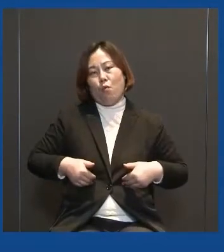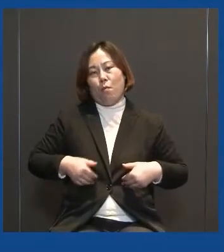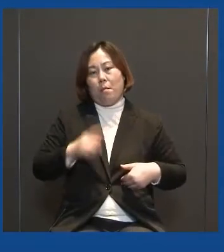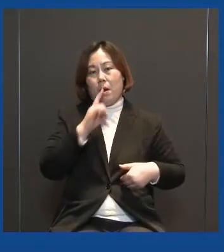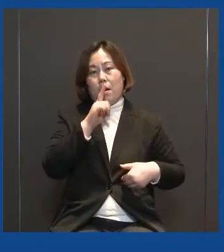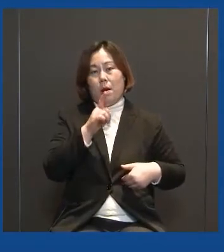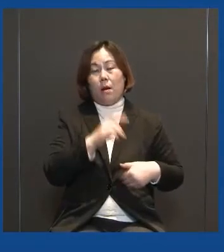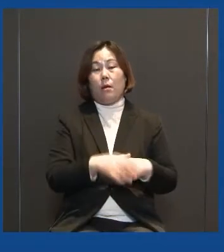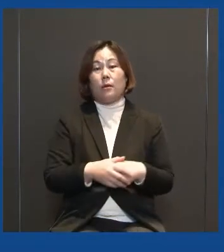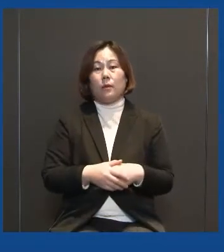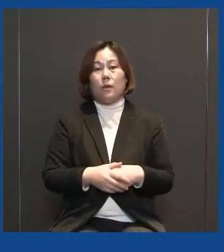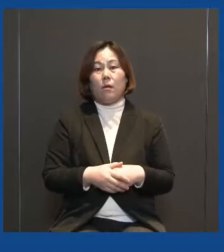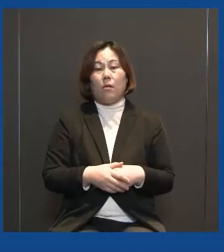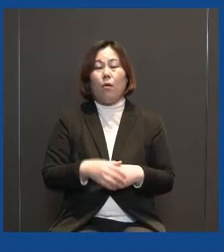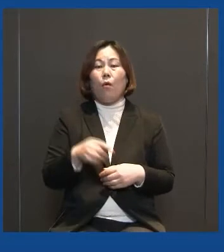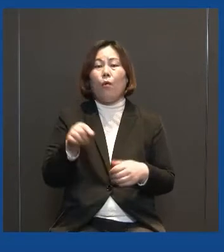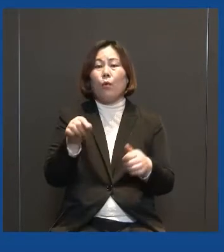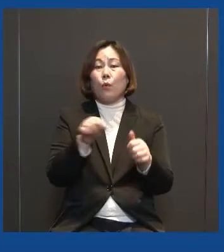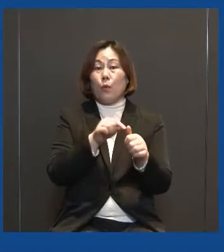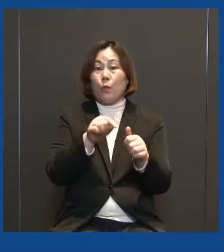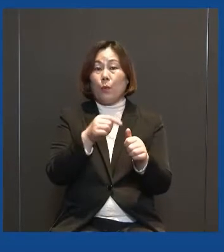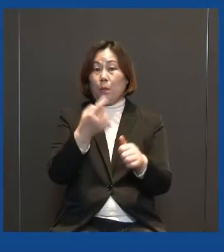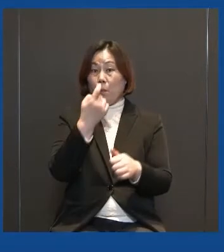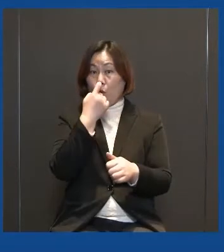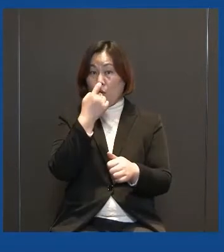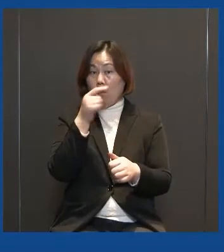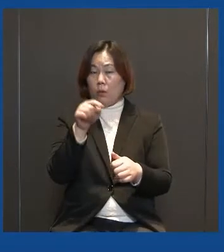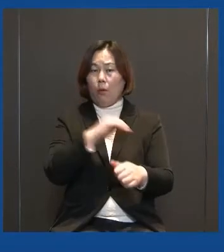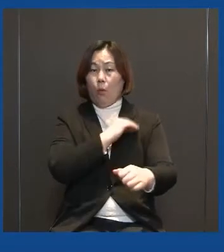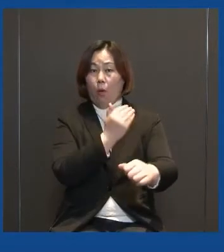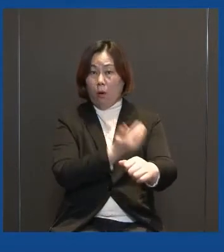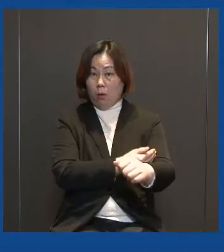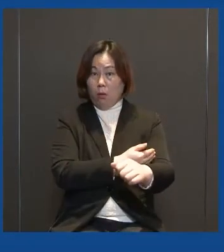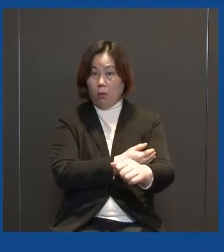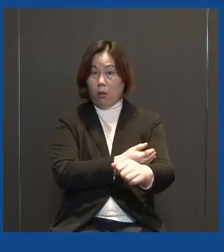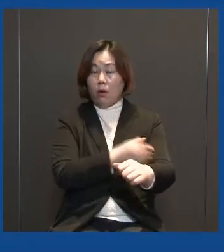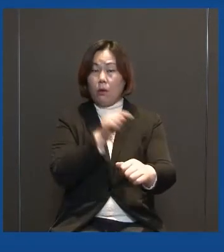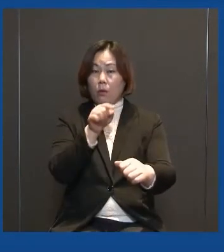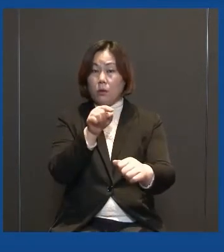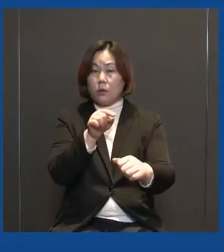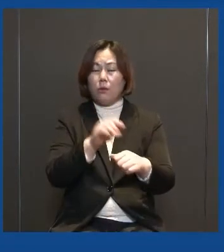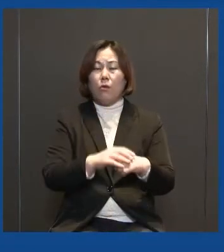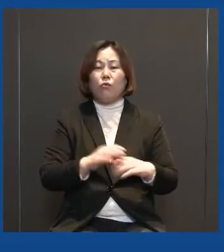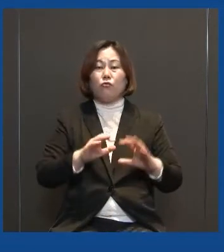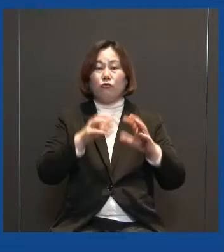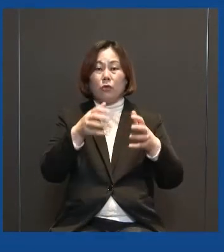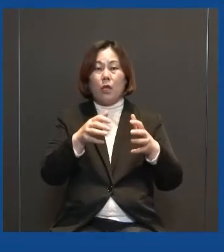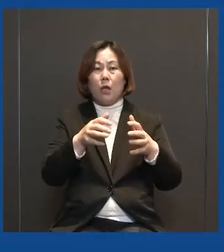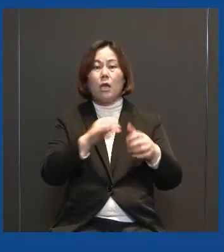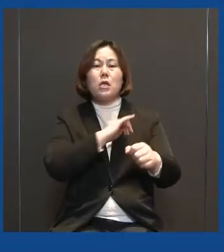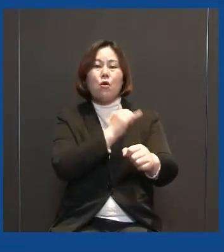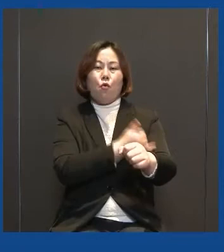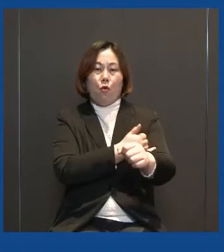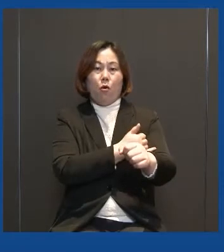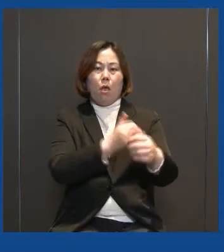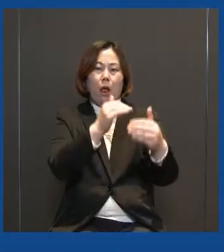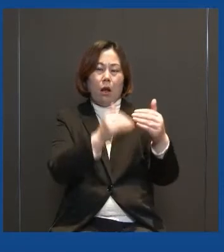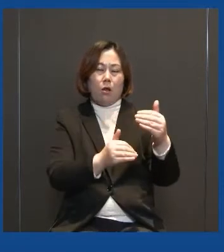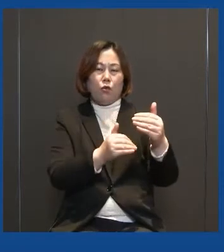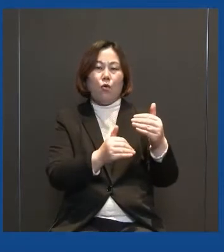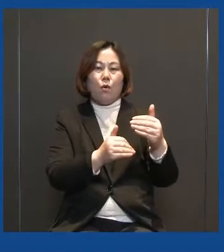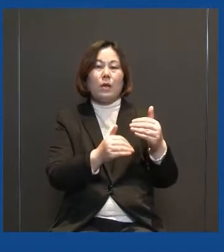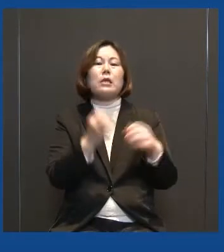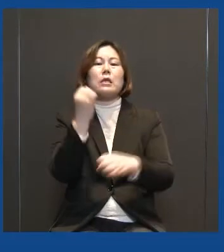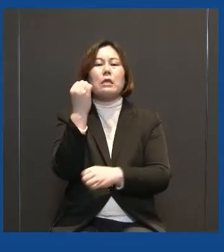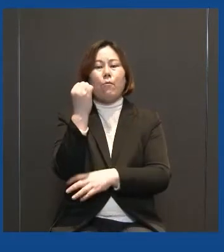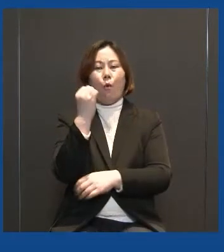provided. So the right to education, even in the international human rights